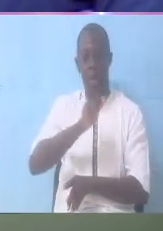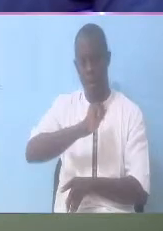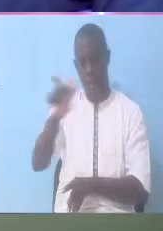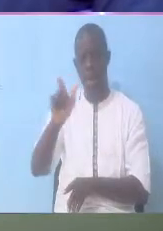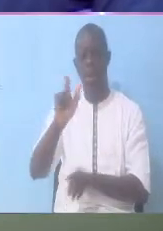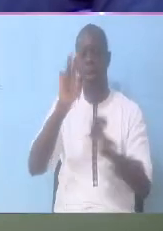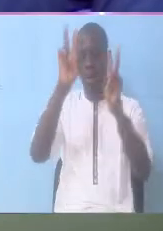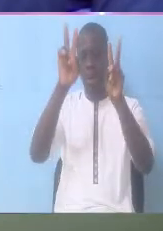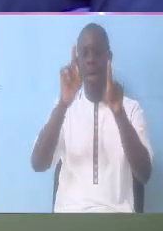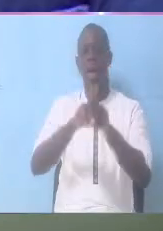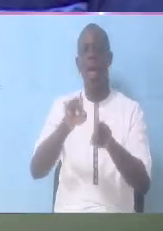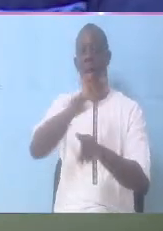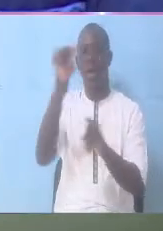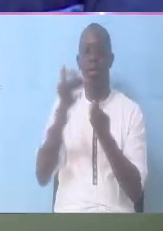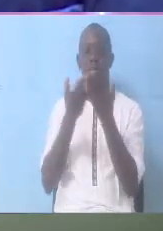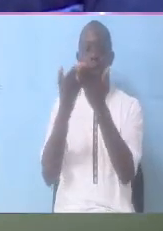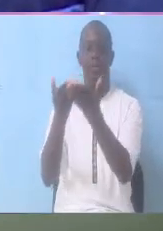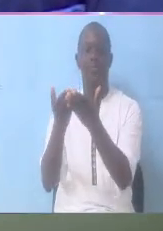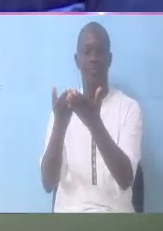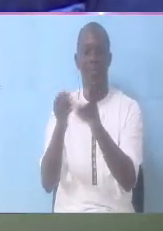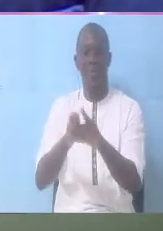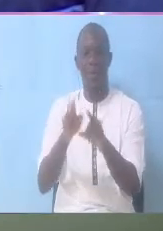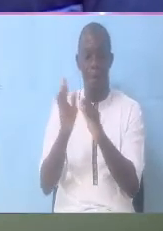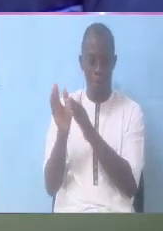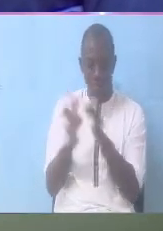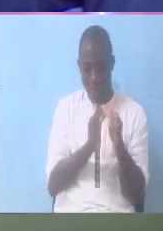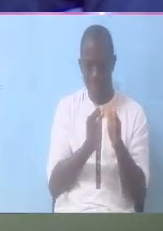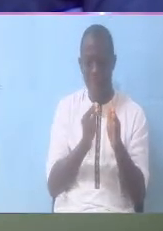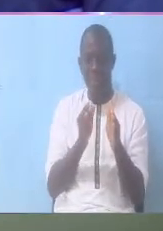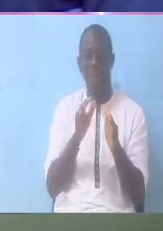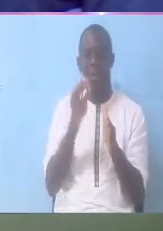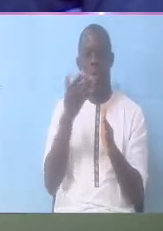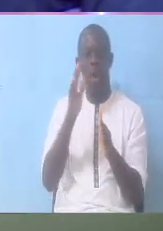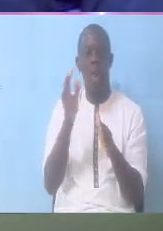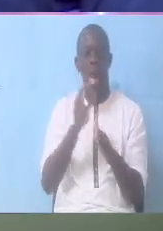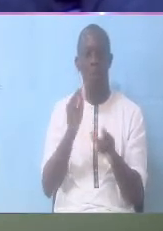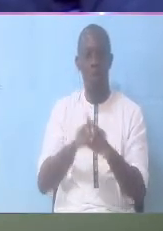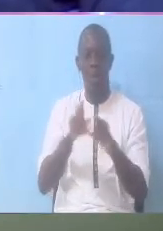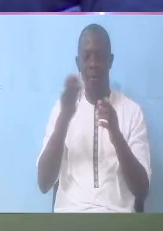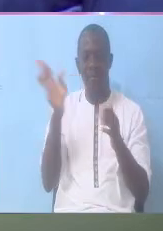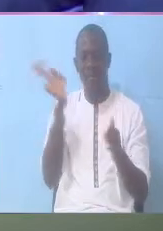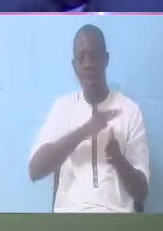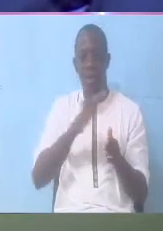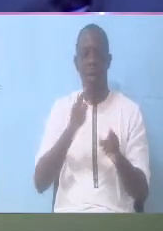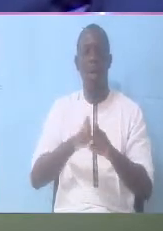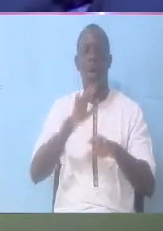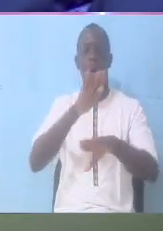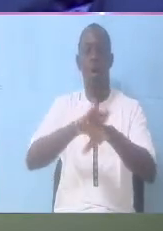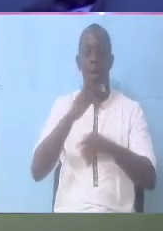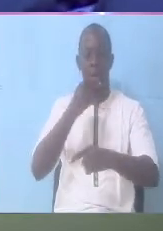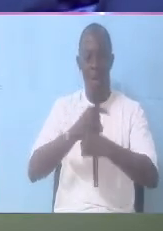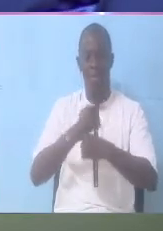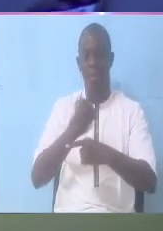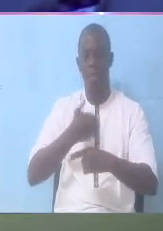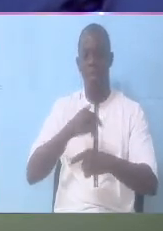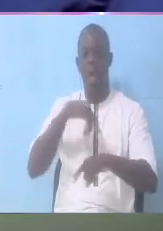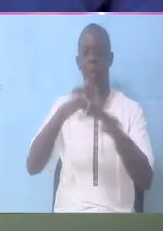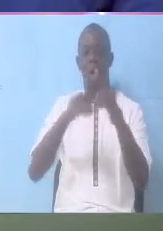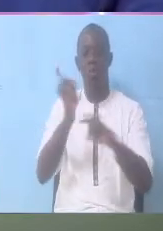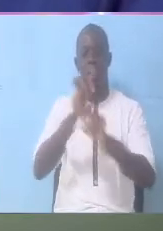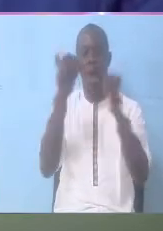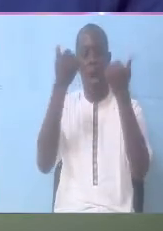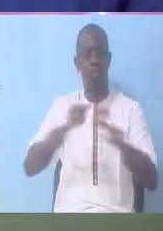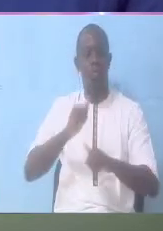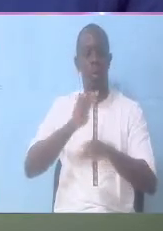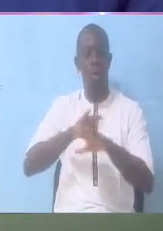And then he gave him an excuse by lying to the Gambian people as to what happened to the deceased person.